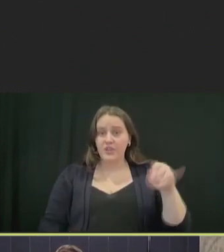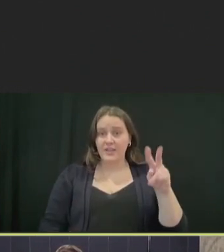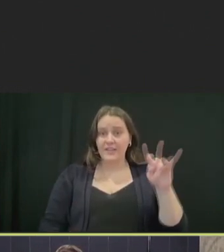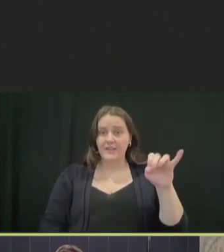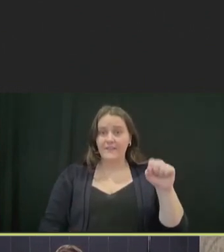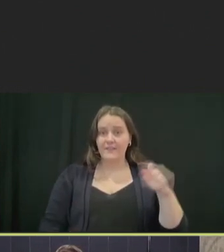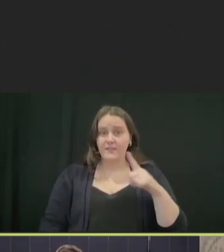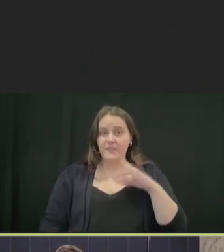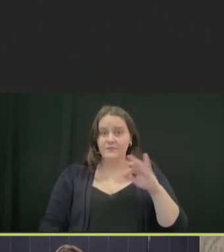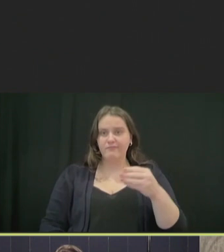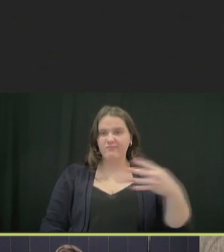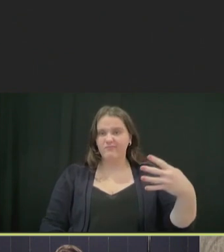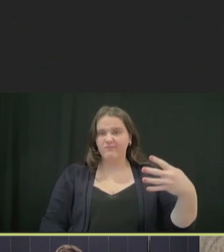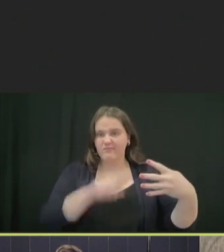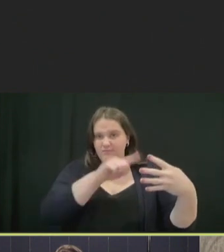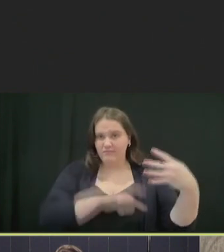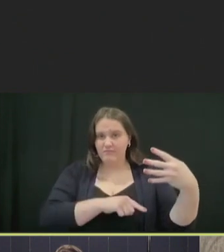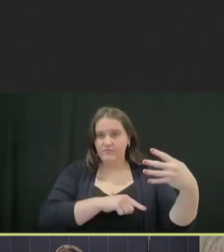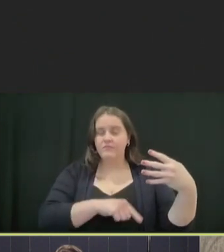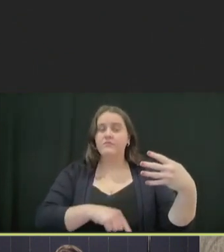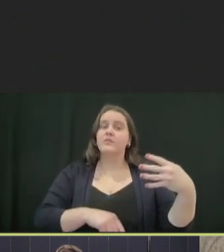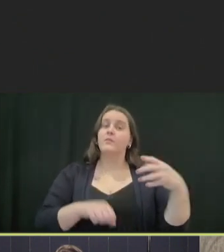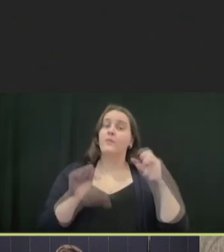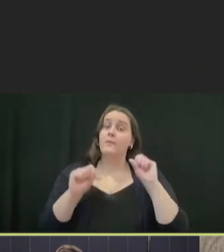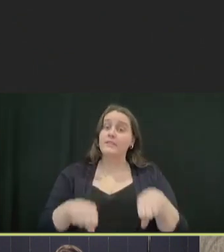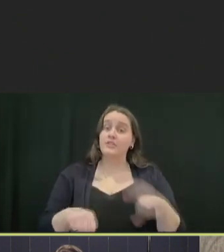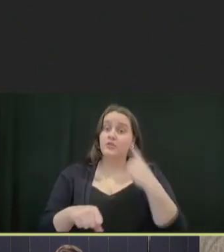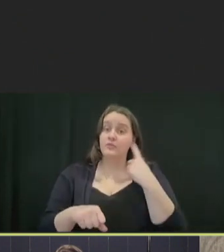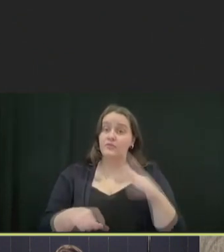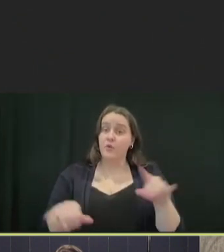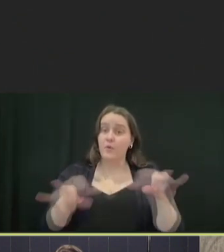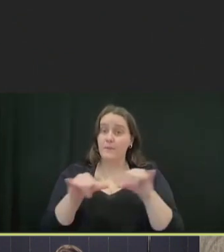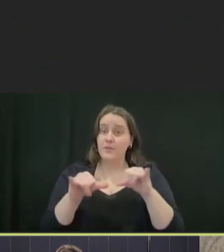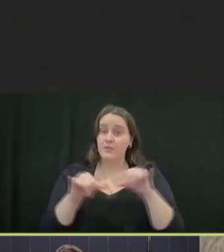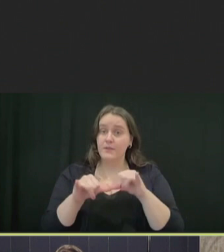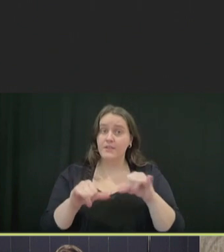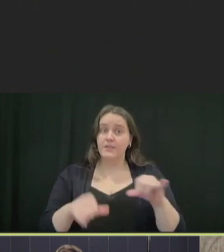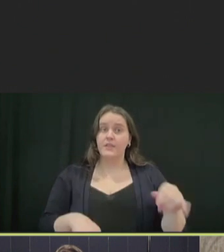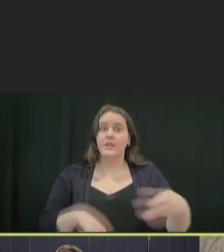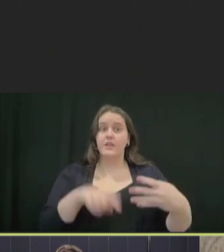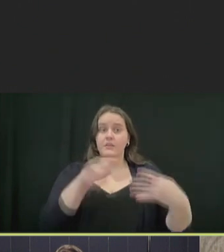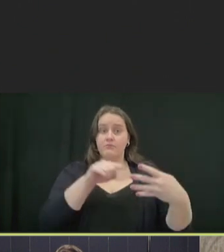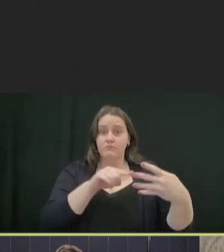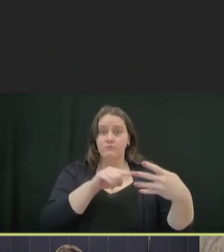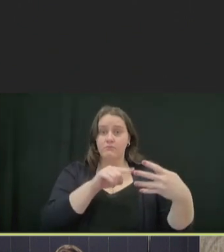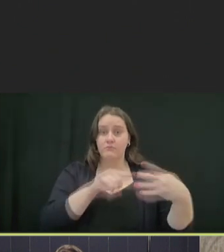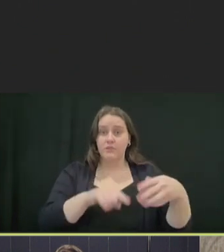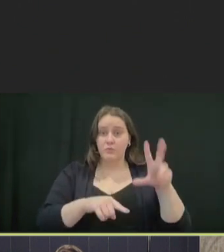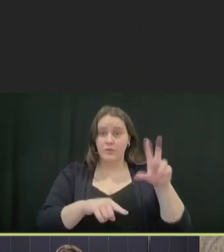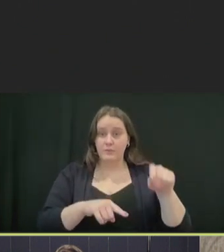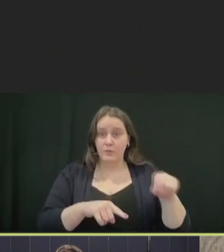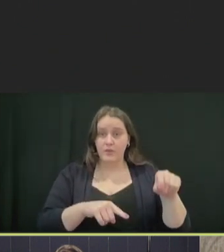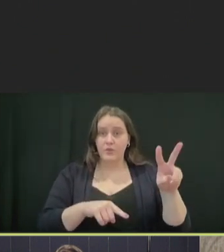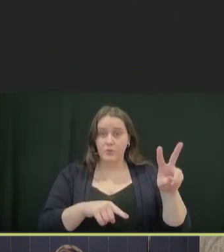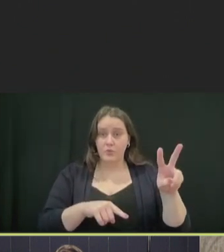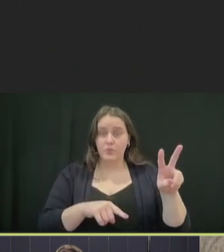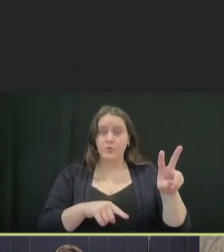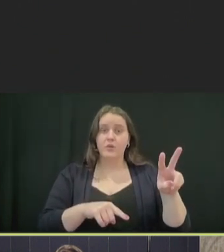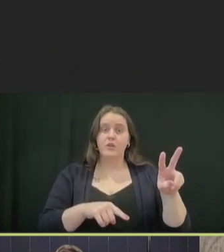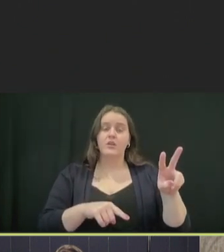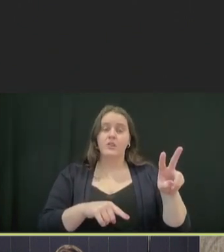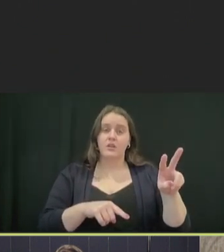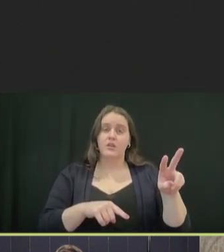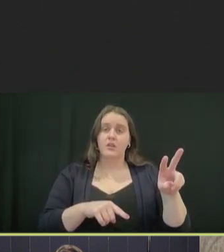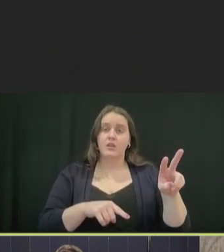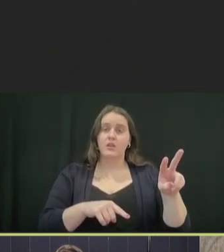at least a potential for measurability in objective 3.2. And in reference to our